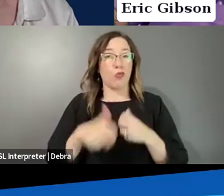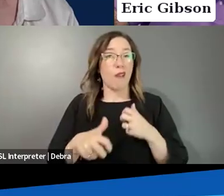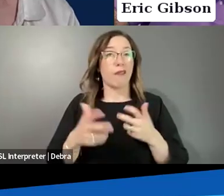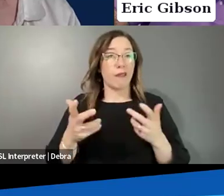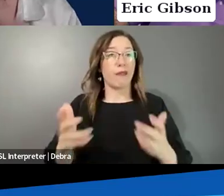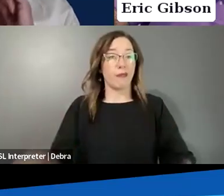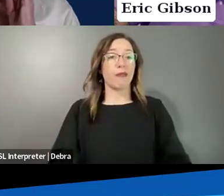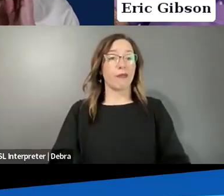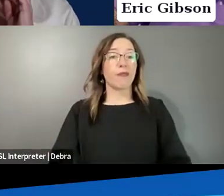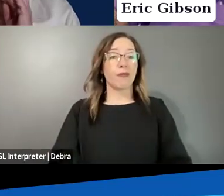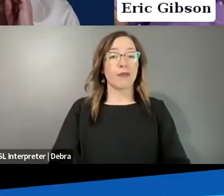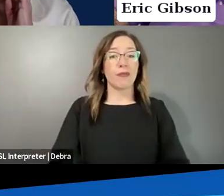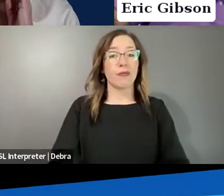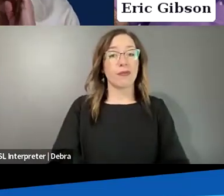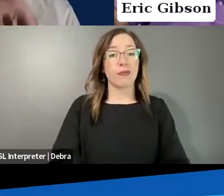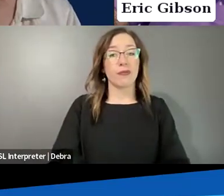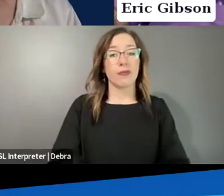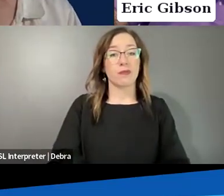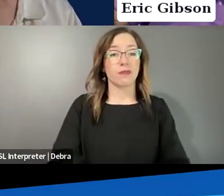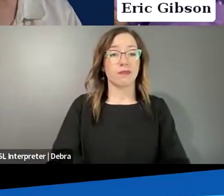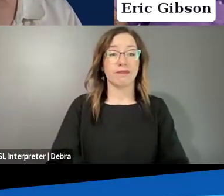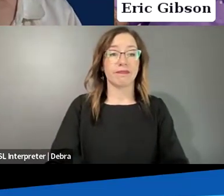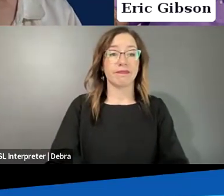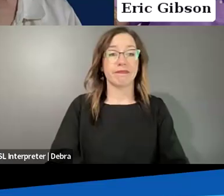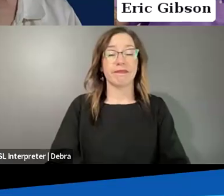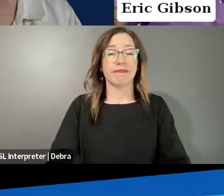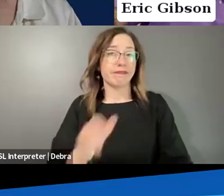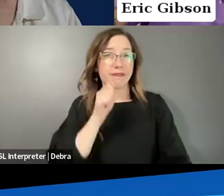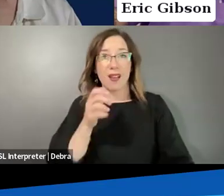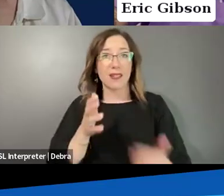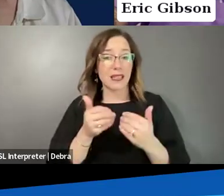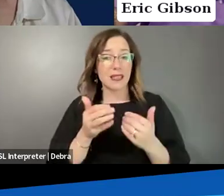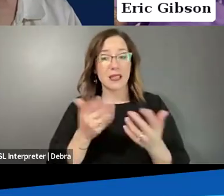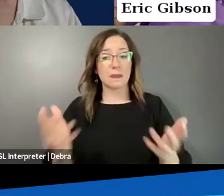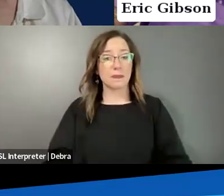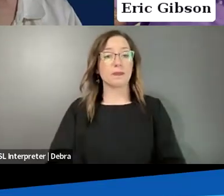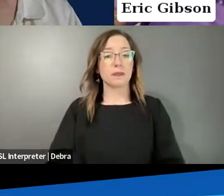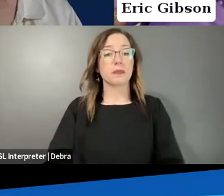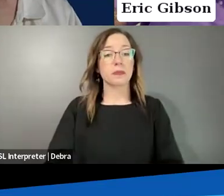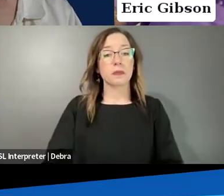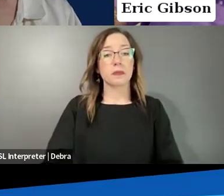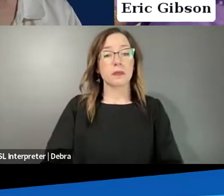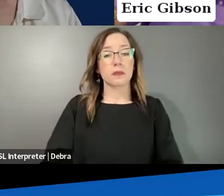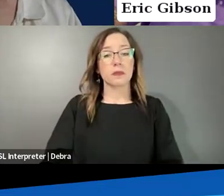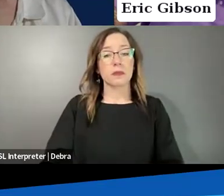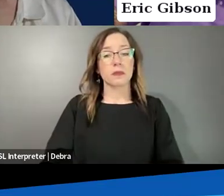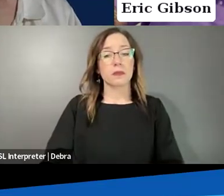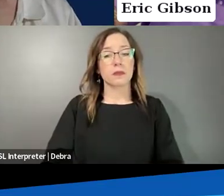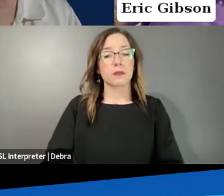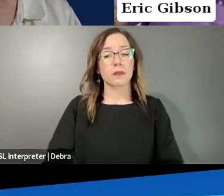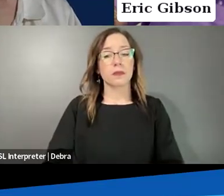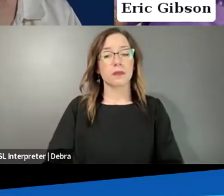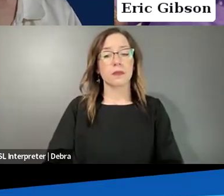y'all. This is not easy. Right. Yeah. But like I Well, said, it's just so